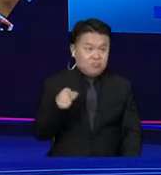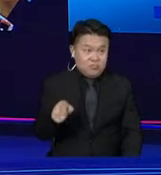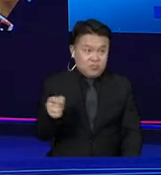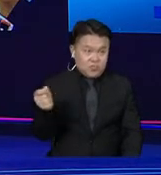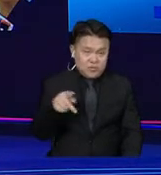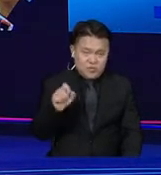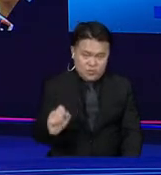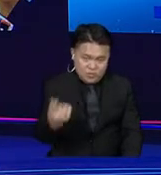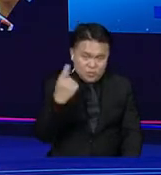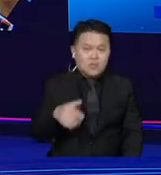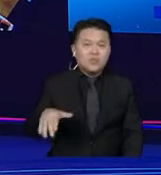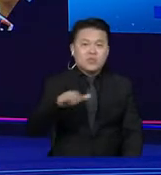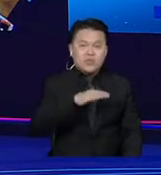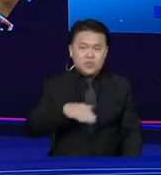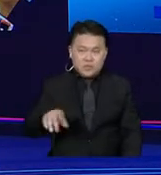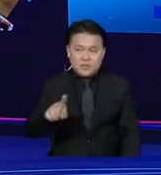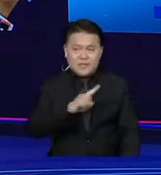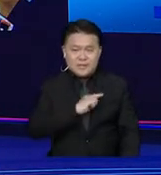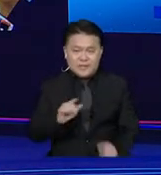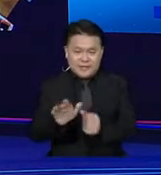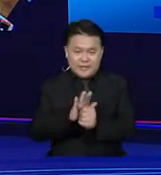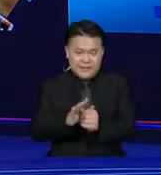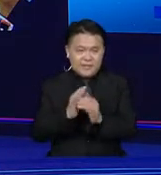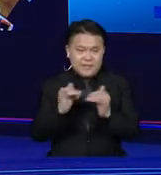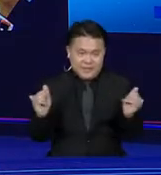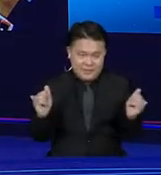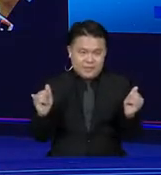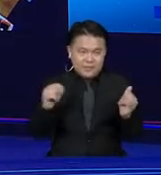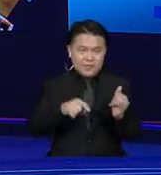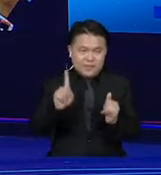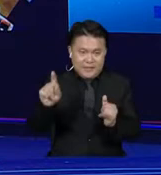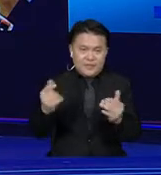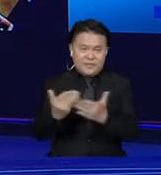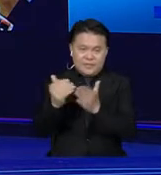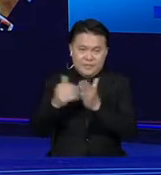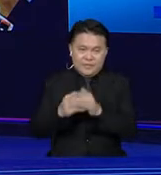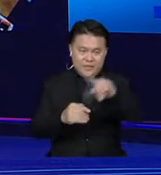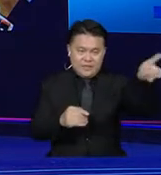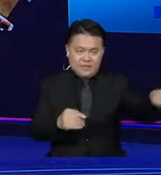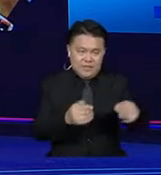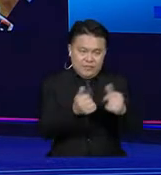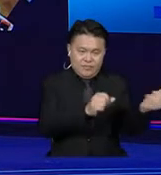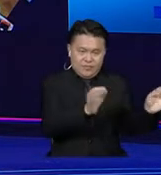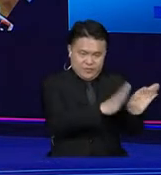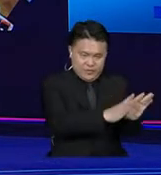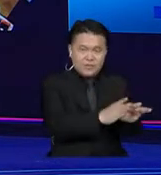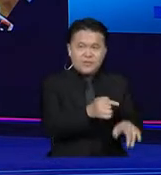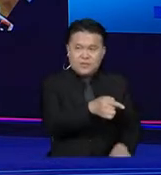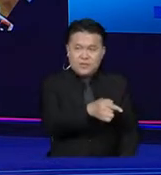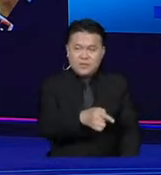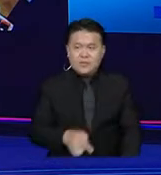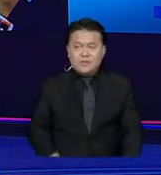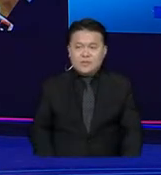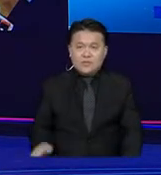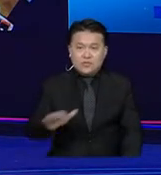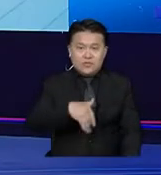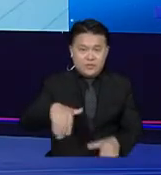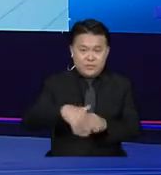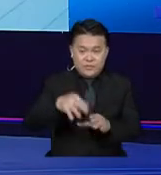friendliest species of human that ever evolved. It's also supercharged our culture and our technology.